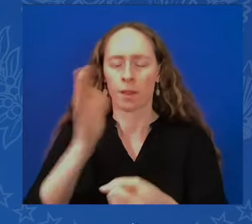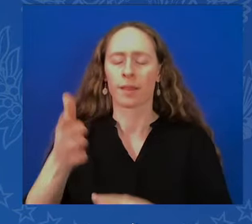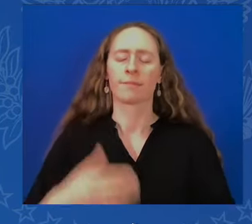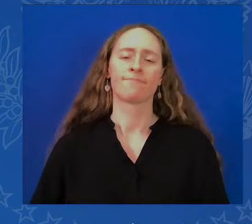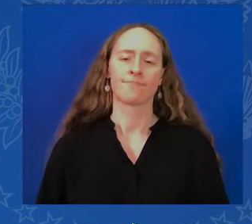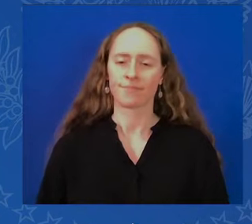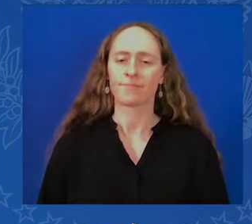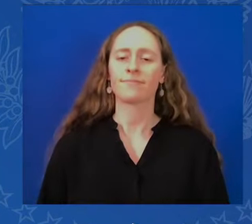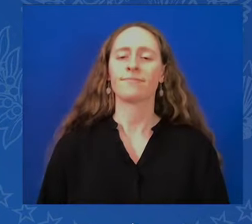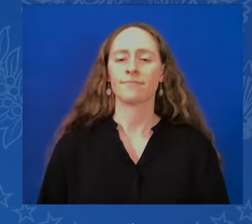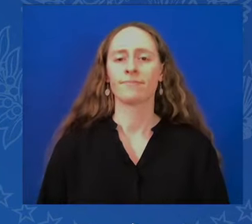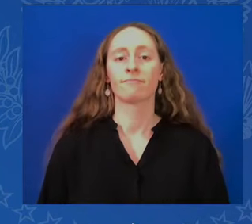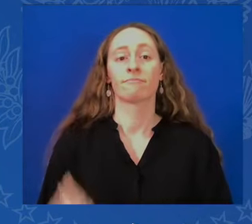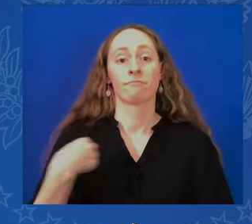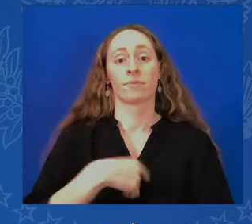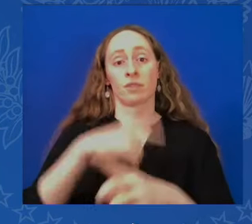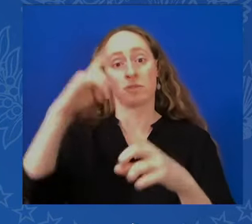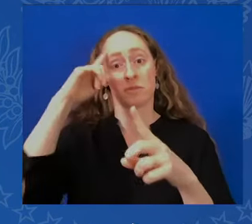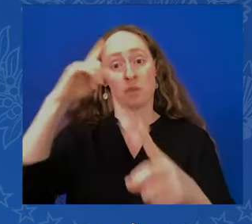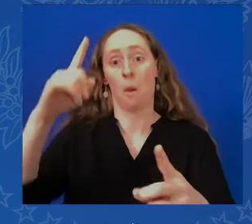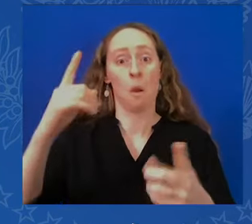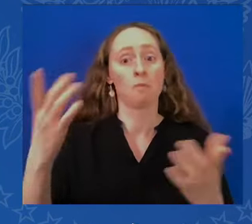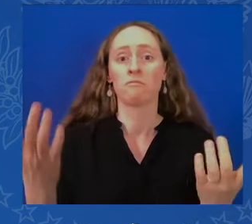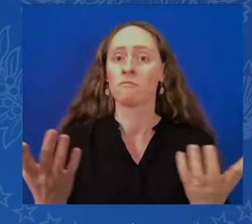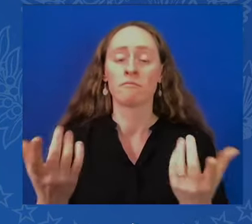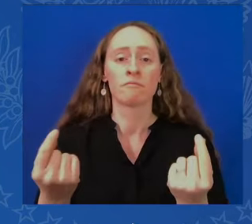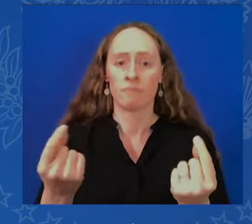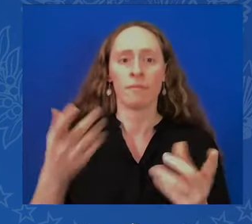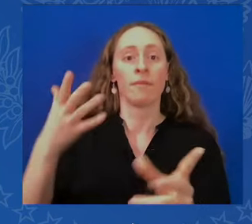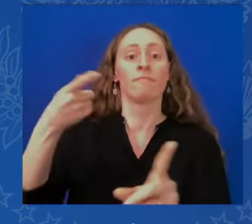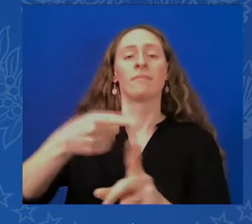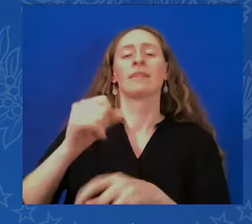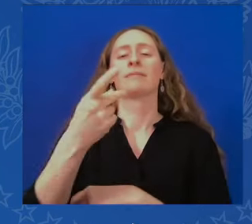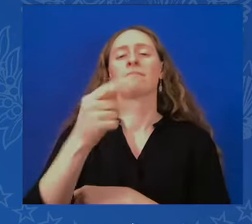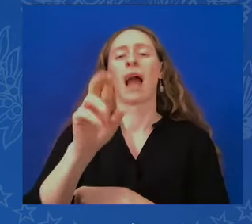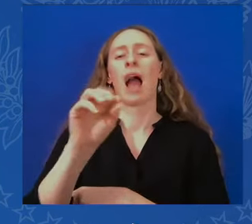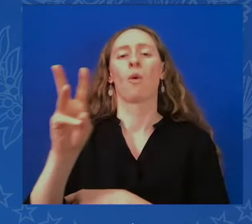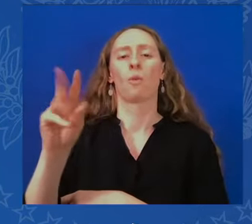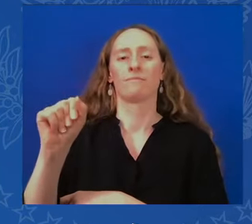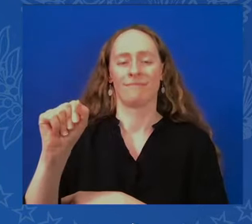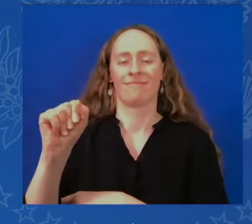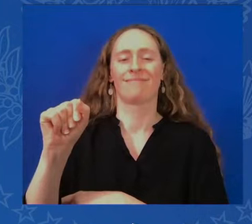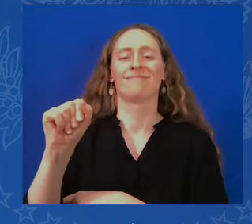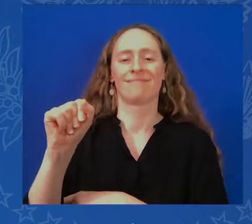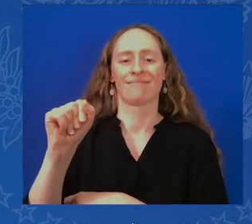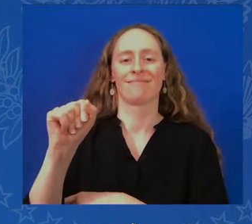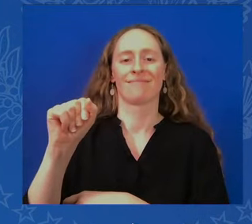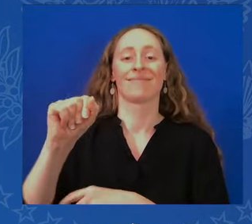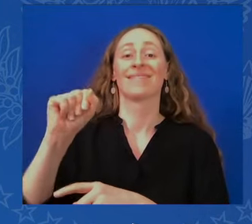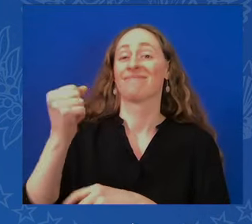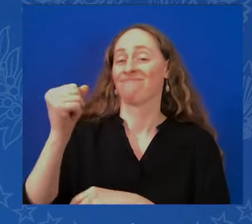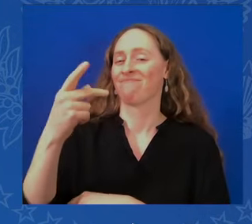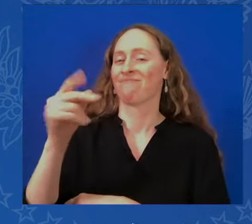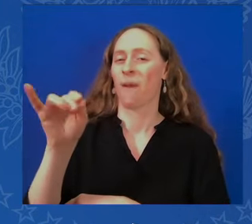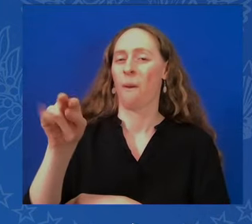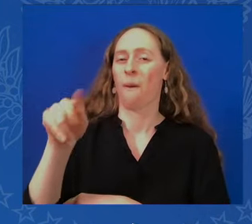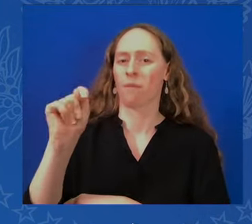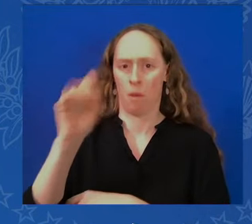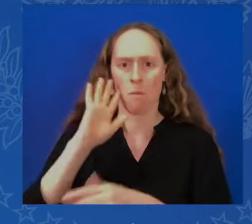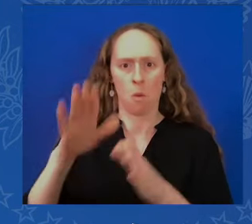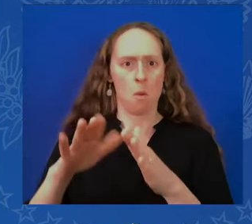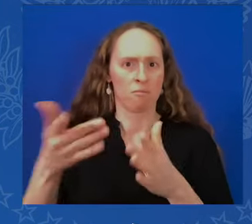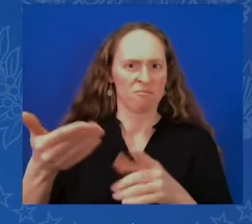Point to take on more ships. And that's happening now. It will happen shortly. Second, we're focused on protecting the workers